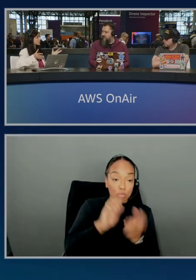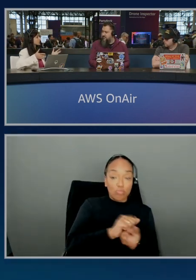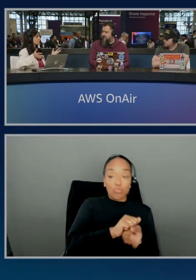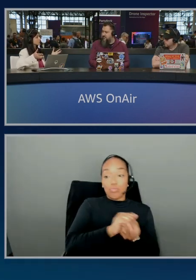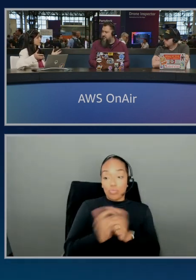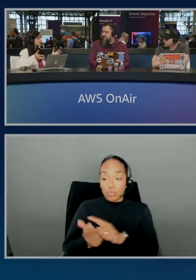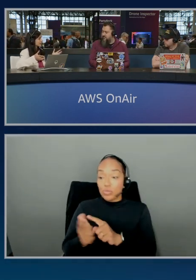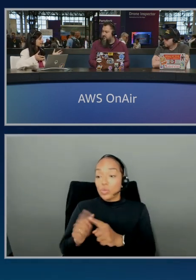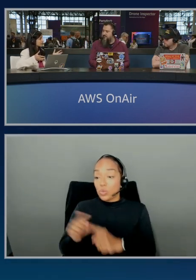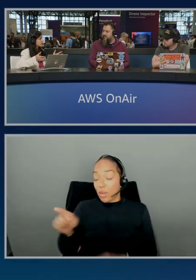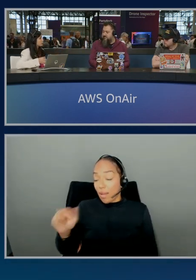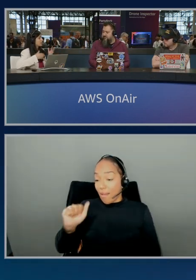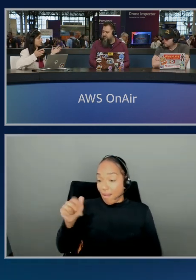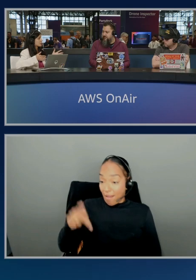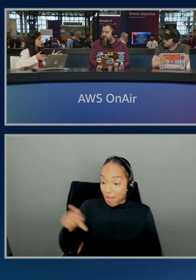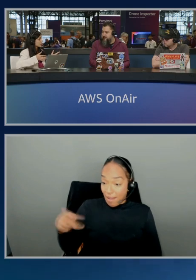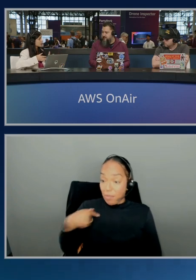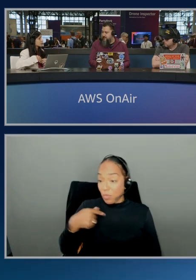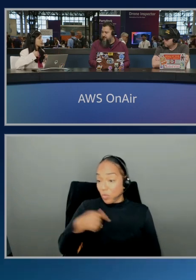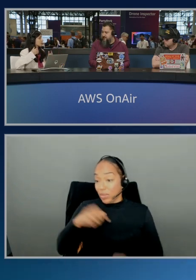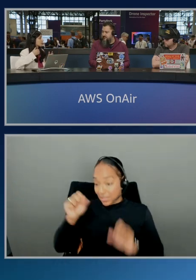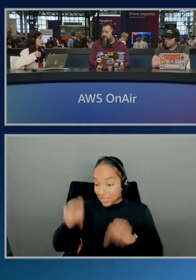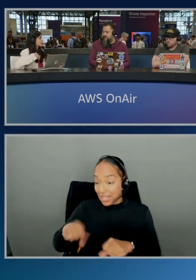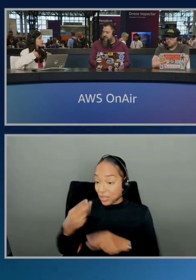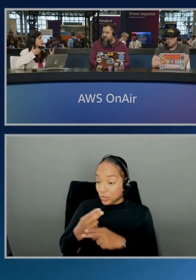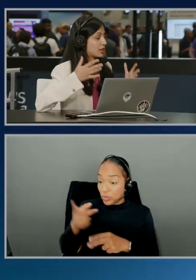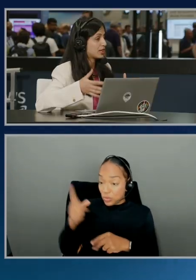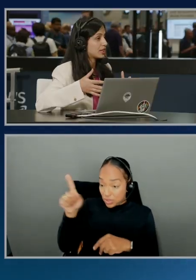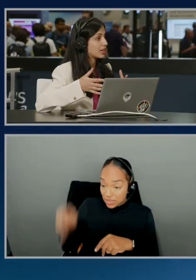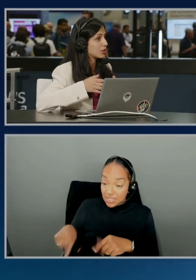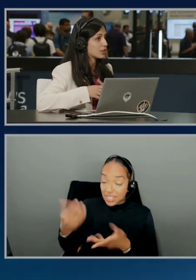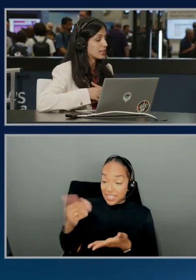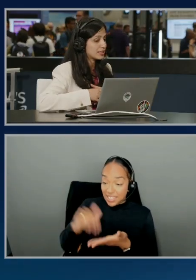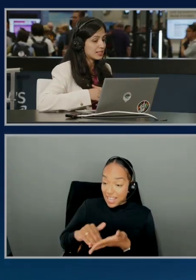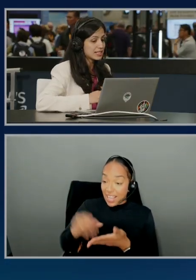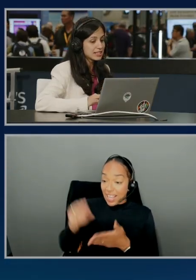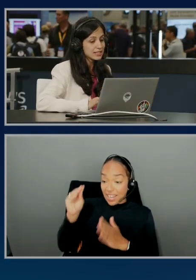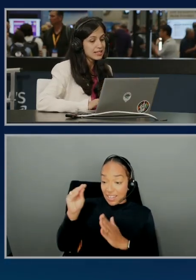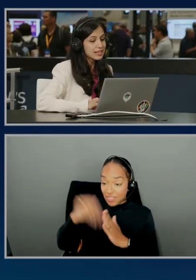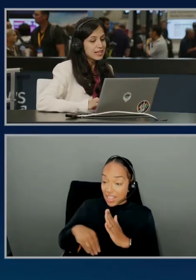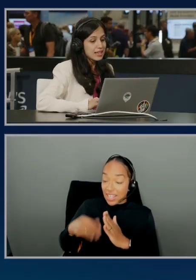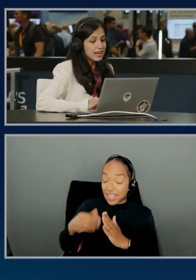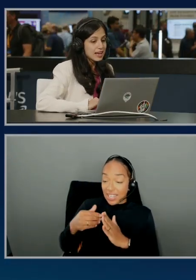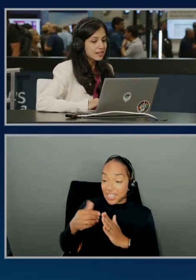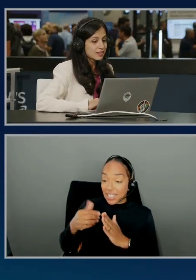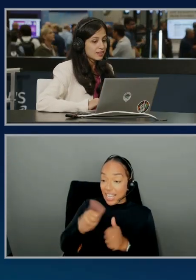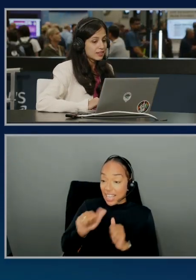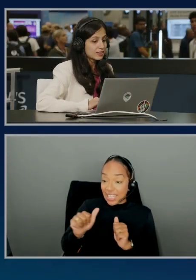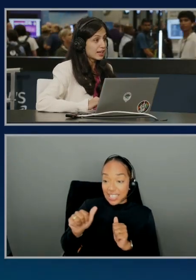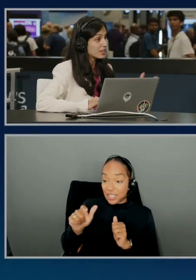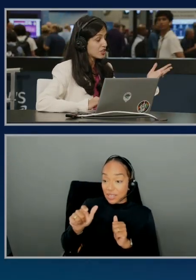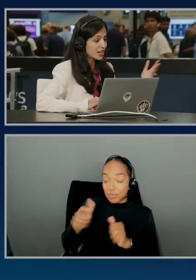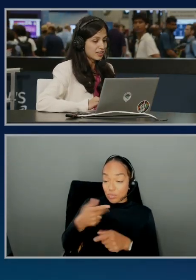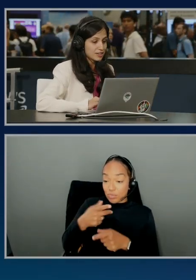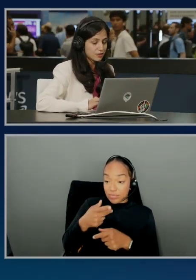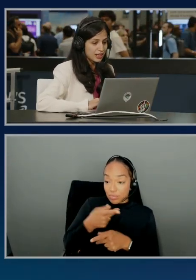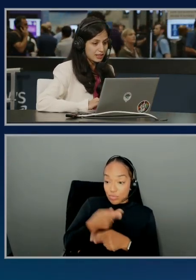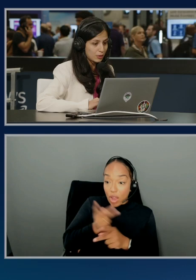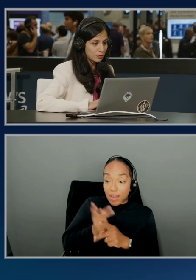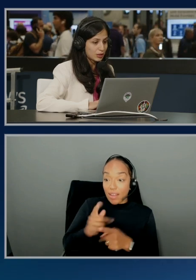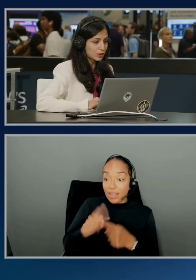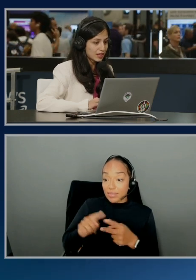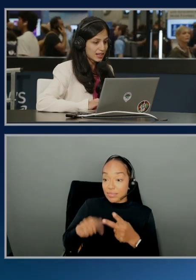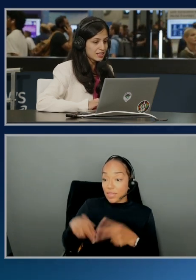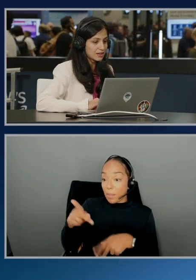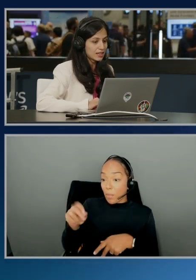can reuse again, fill in any product in your portfolio, fill in, get the details, and I can share it. So right